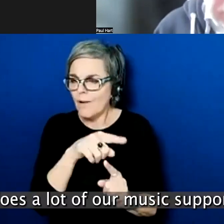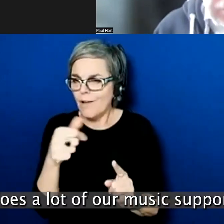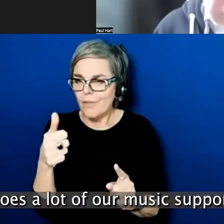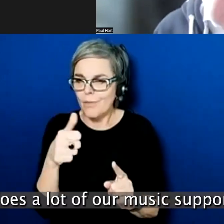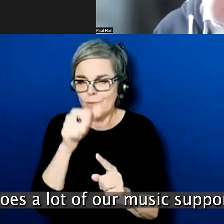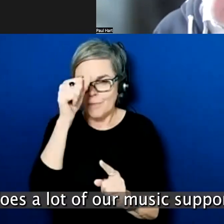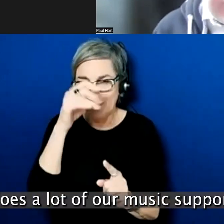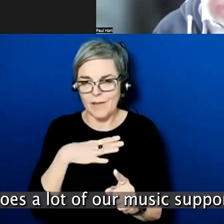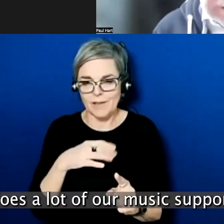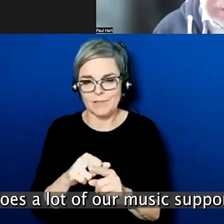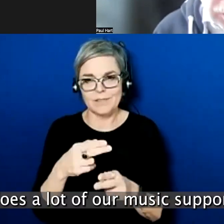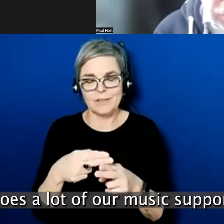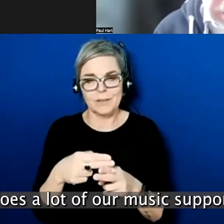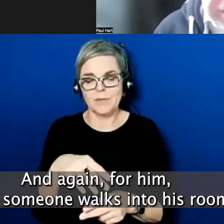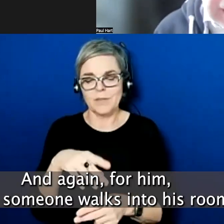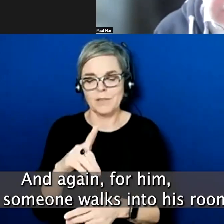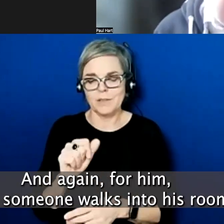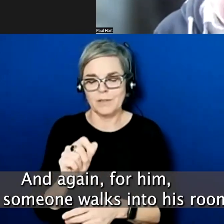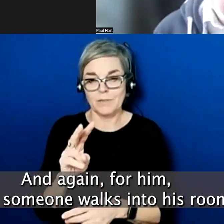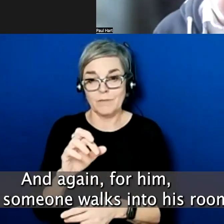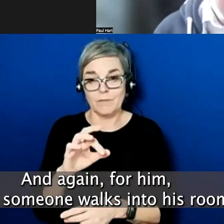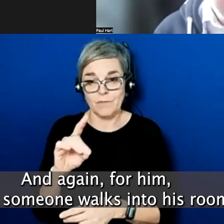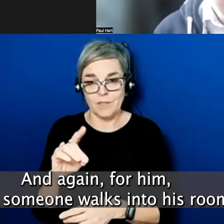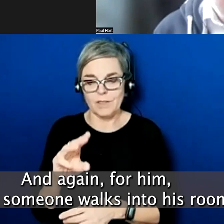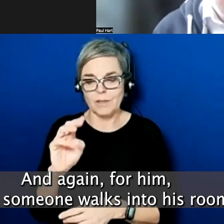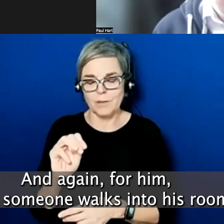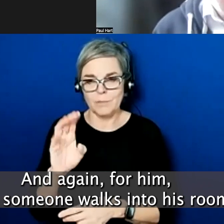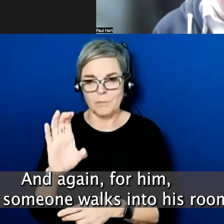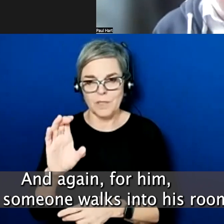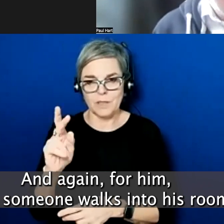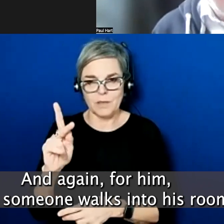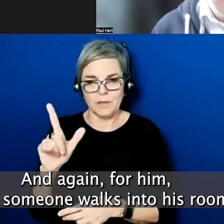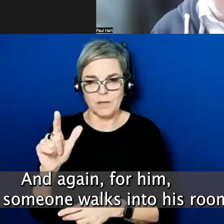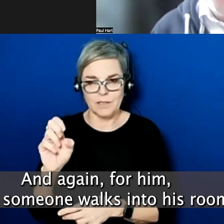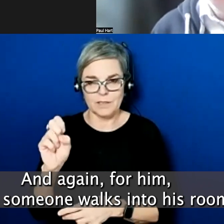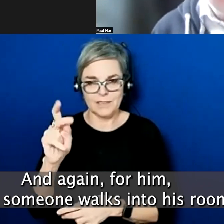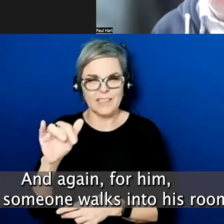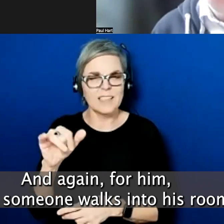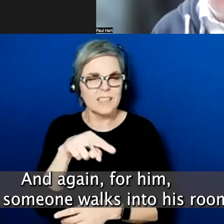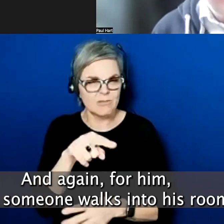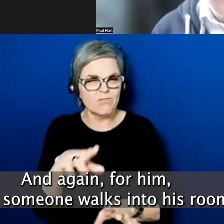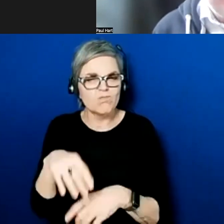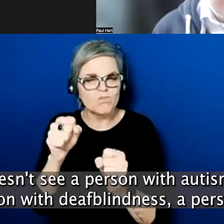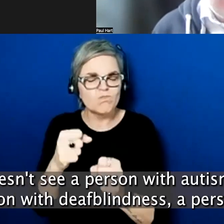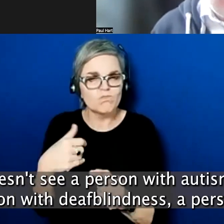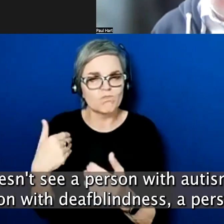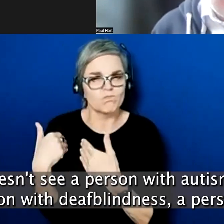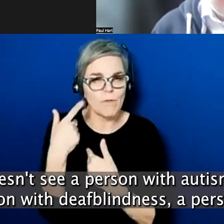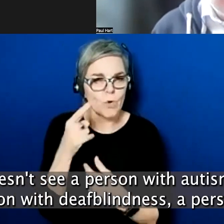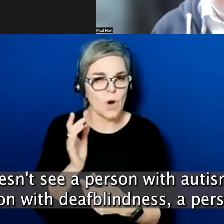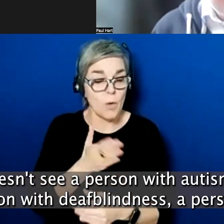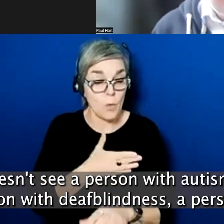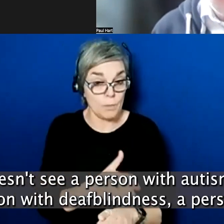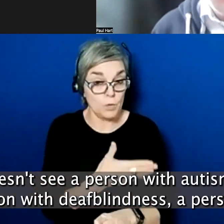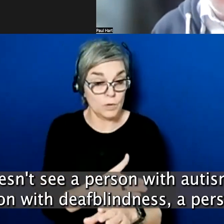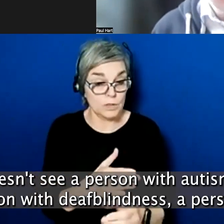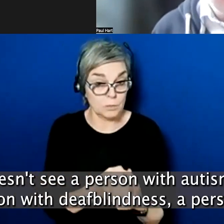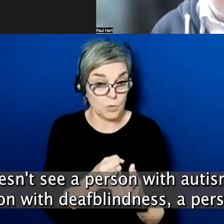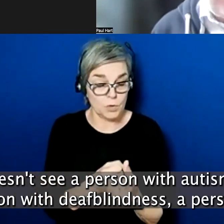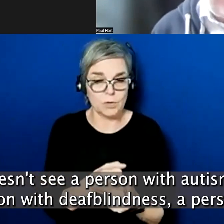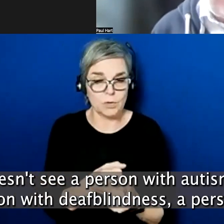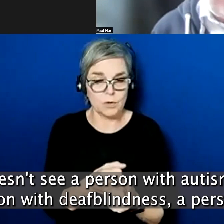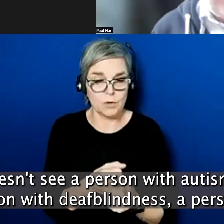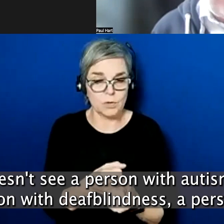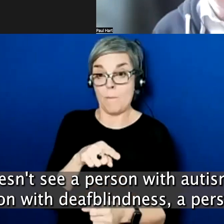our music support. And again, for him, when someone walks into his room, he doesn't see a person